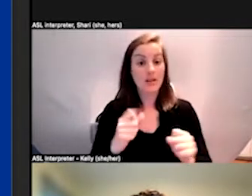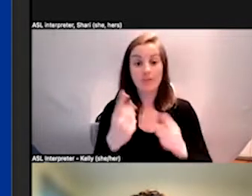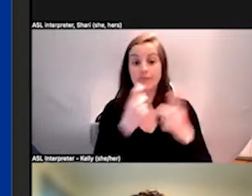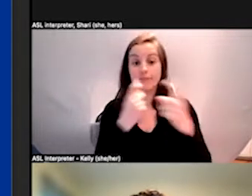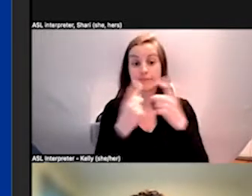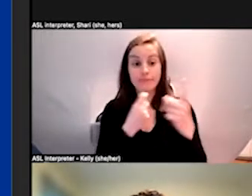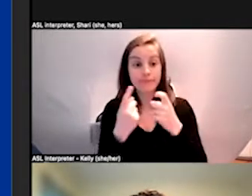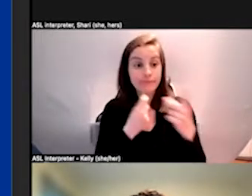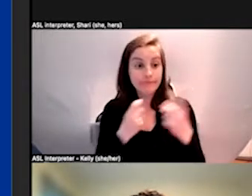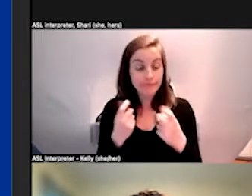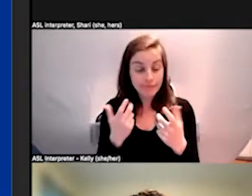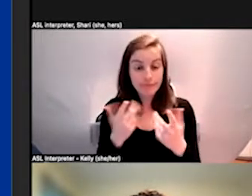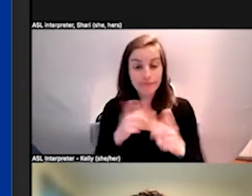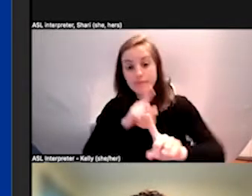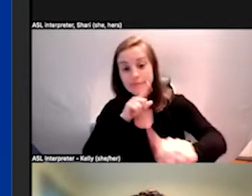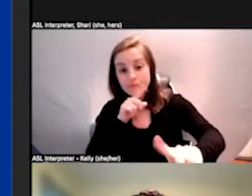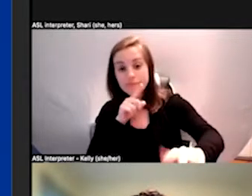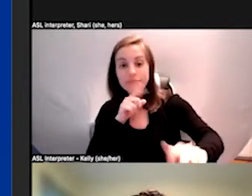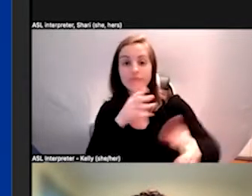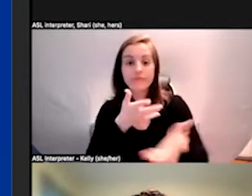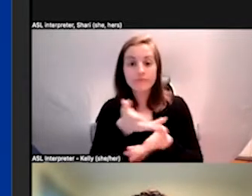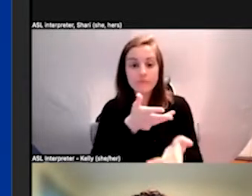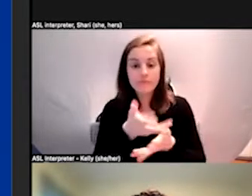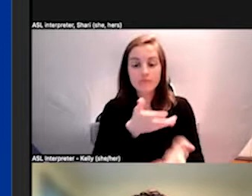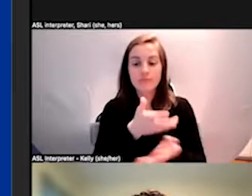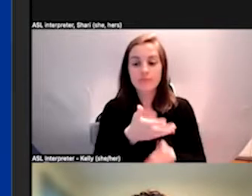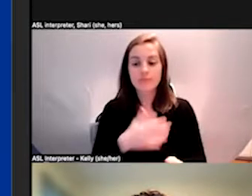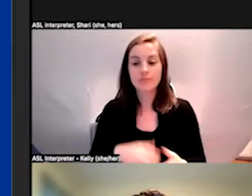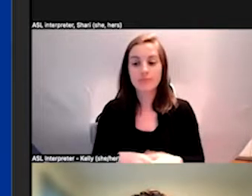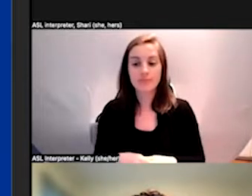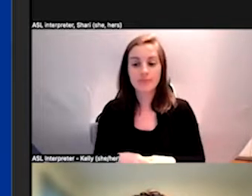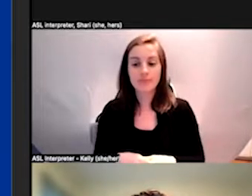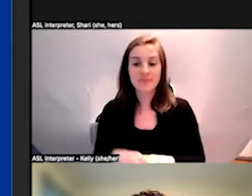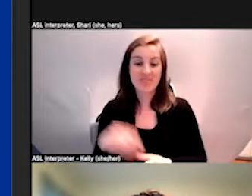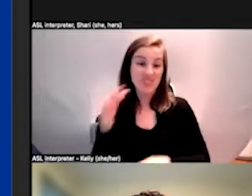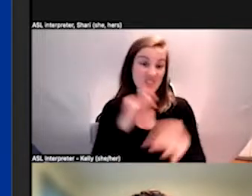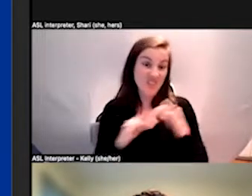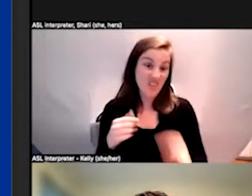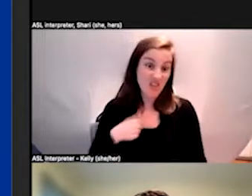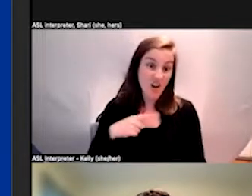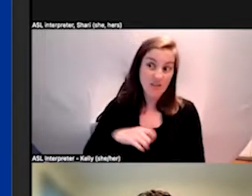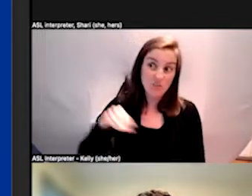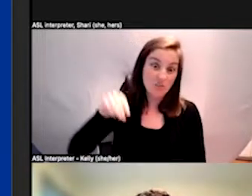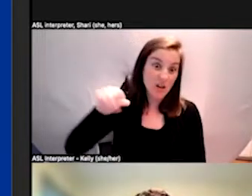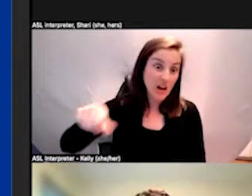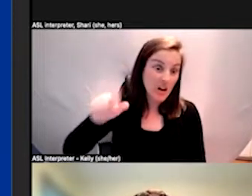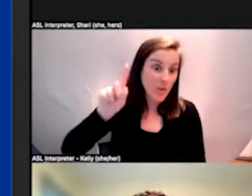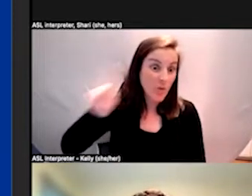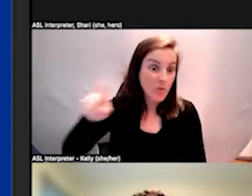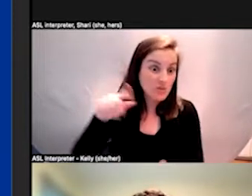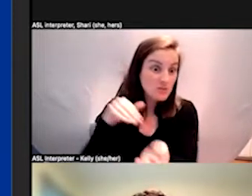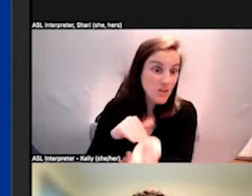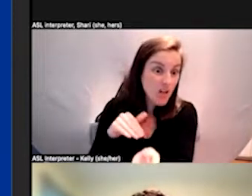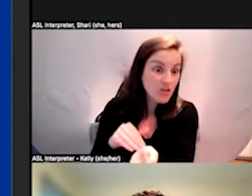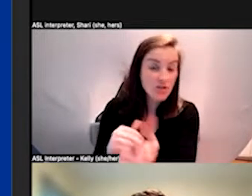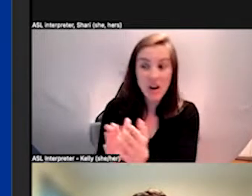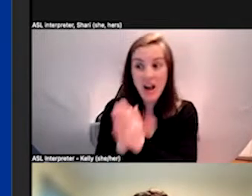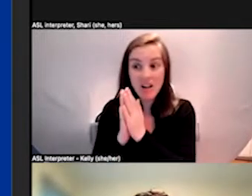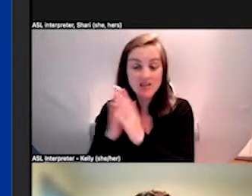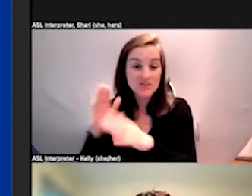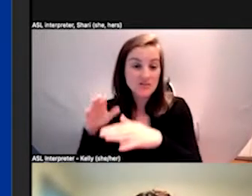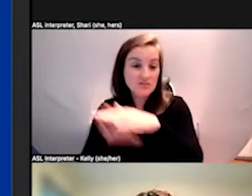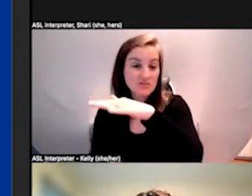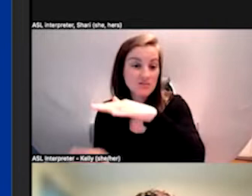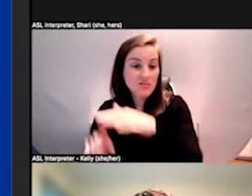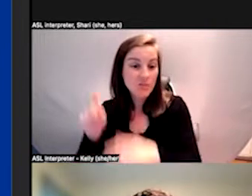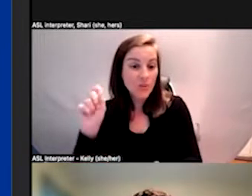to ask questions rather than, paying for a doctor visit just to ask a basic question, but a online